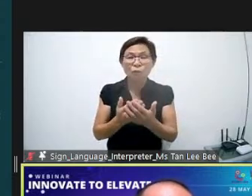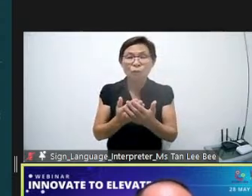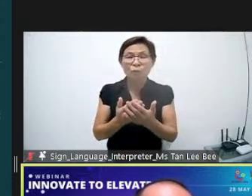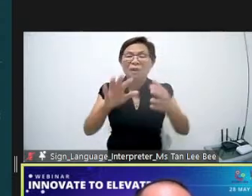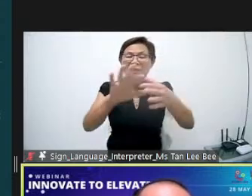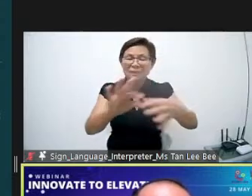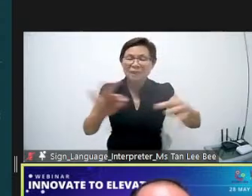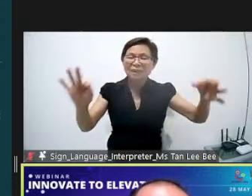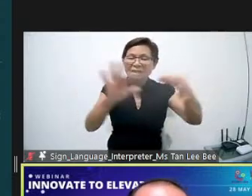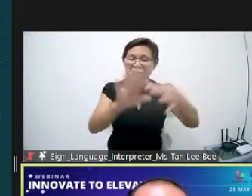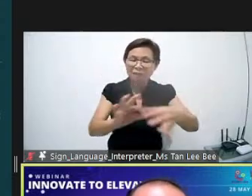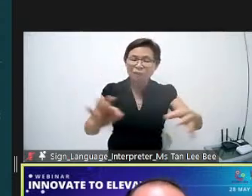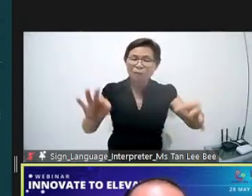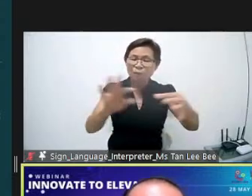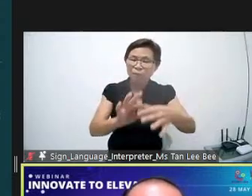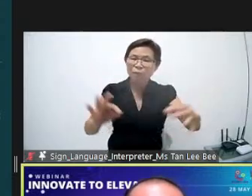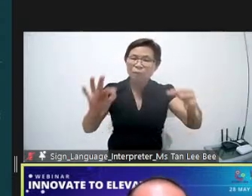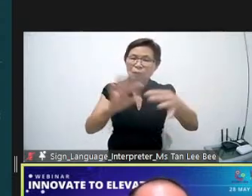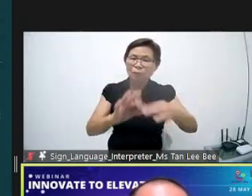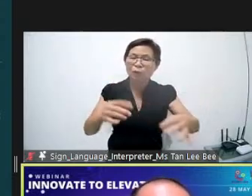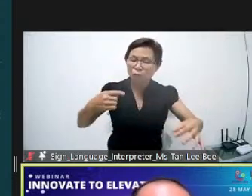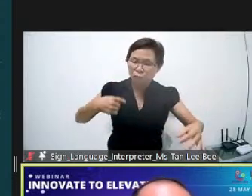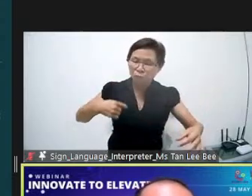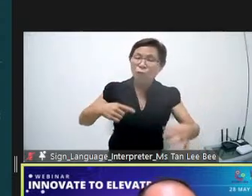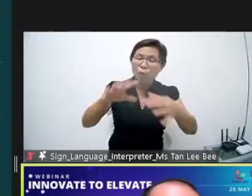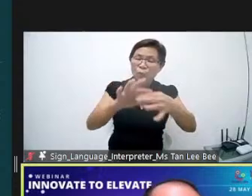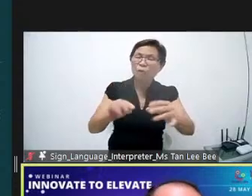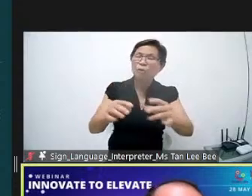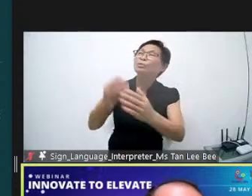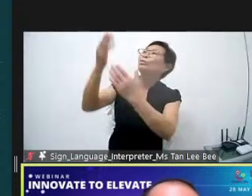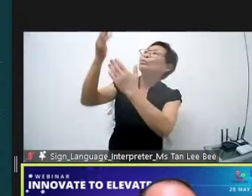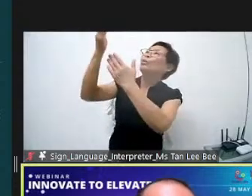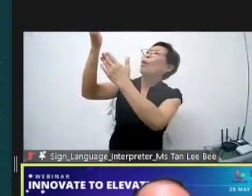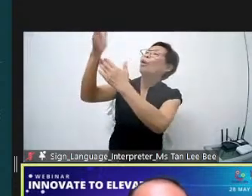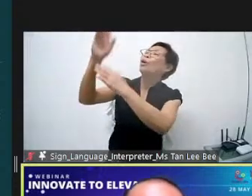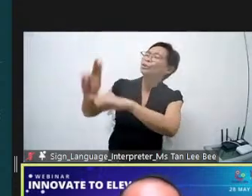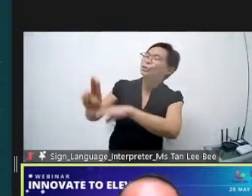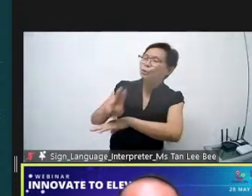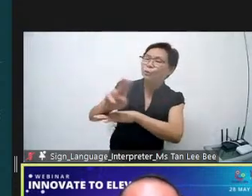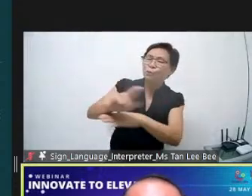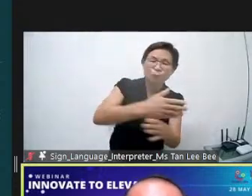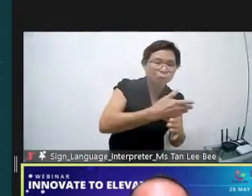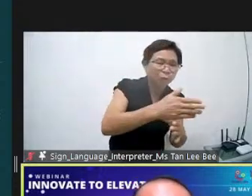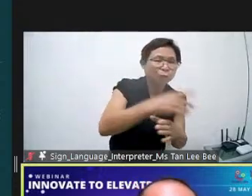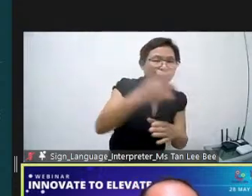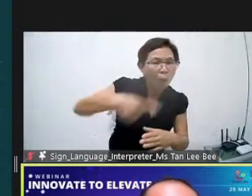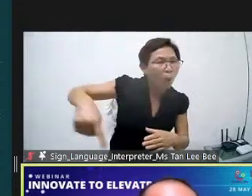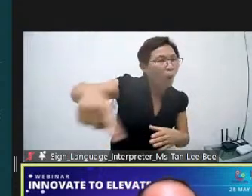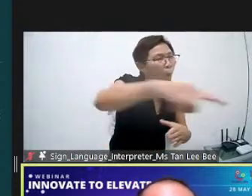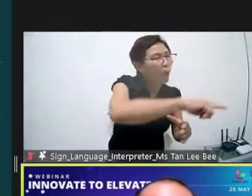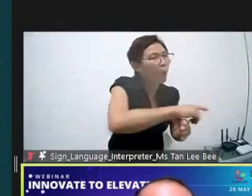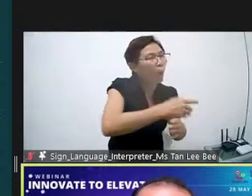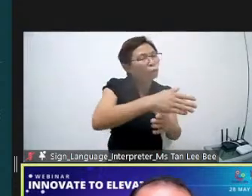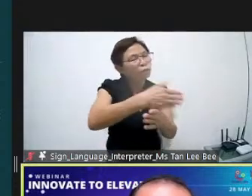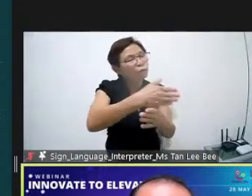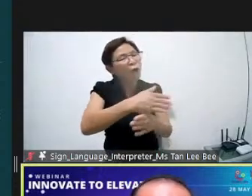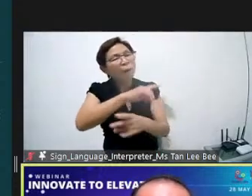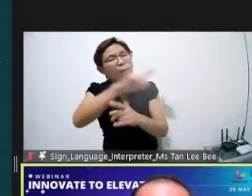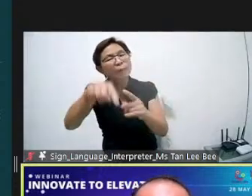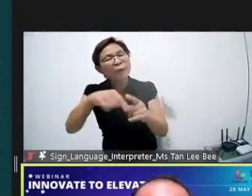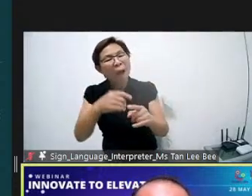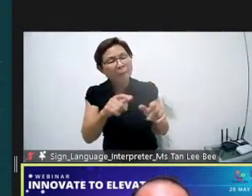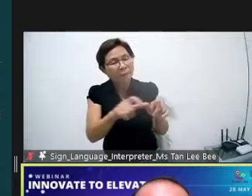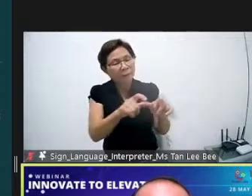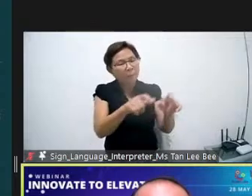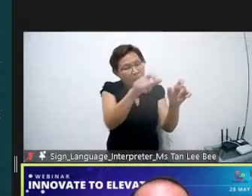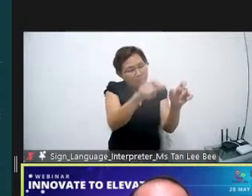that words to our God that I always use to share to everybody once I'm a panel